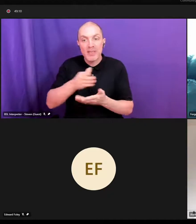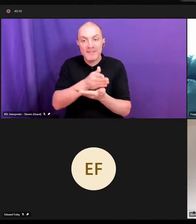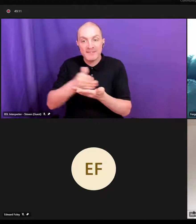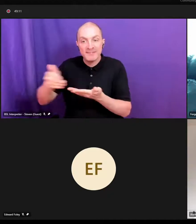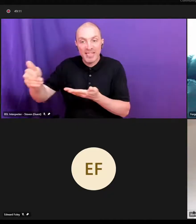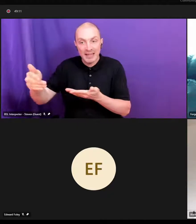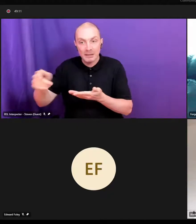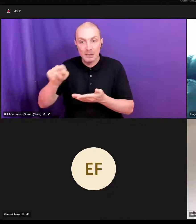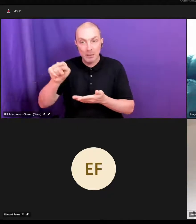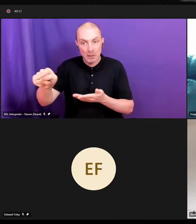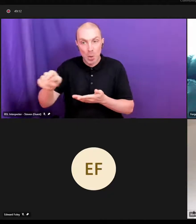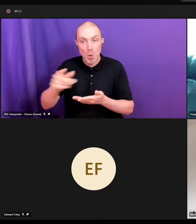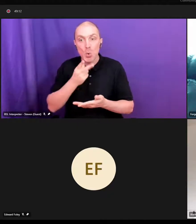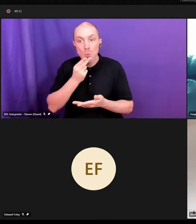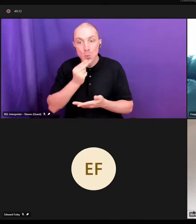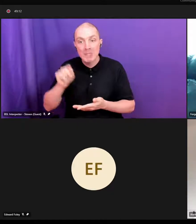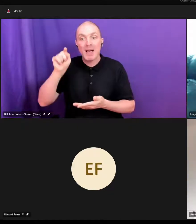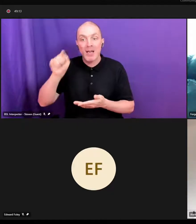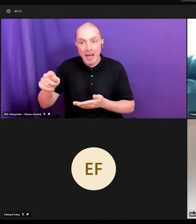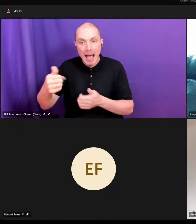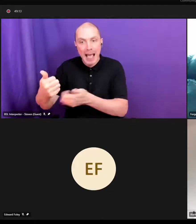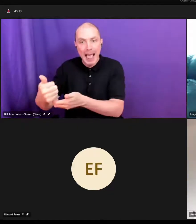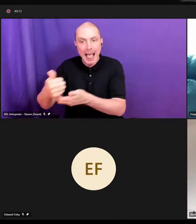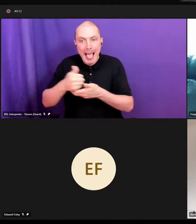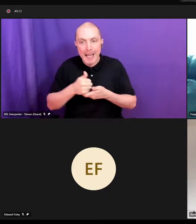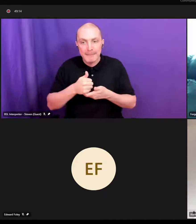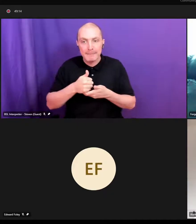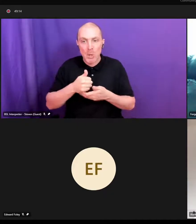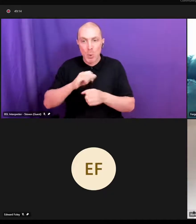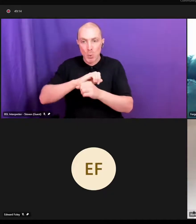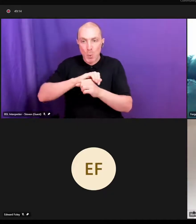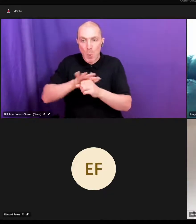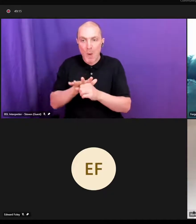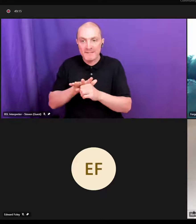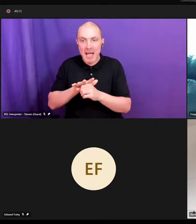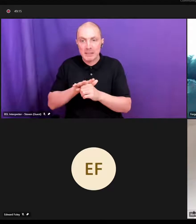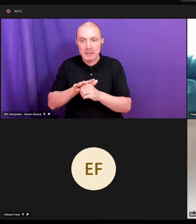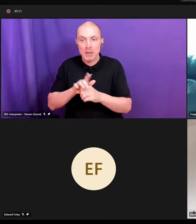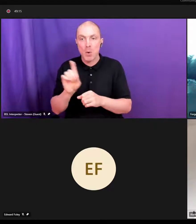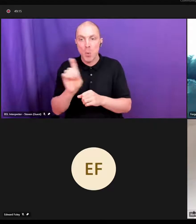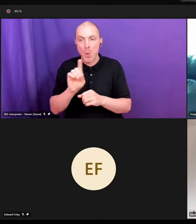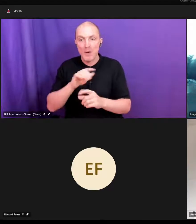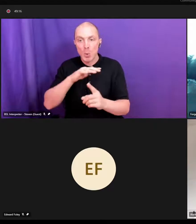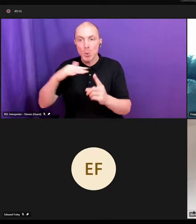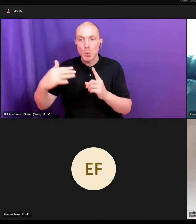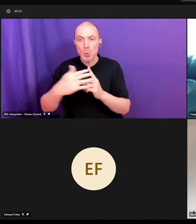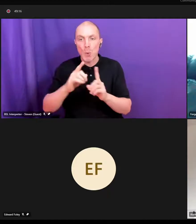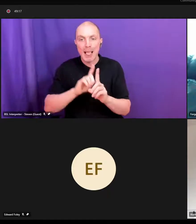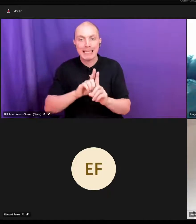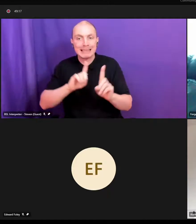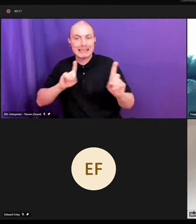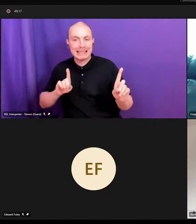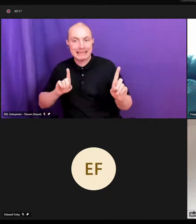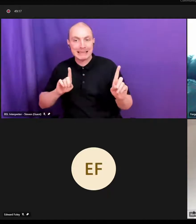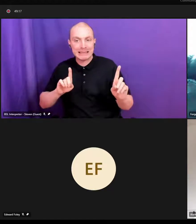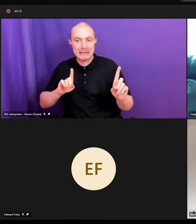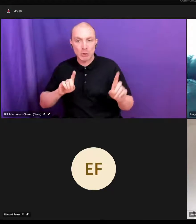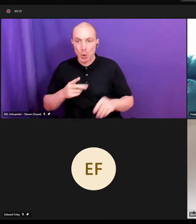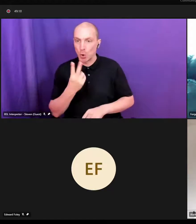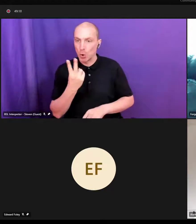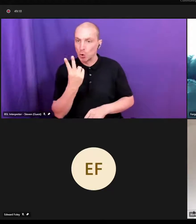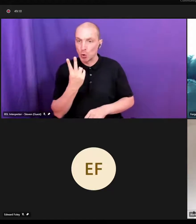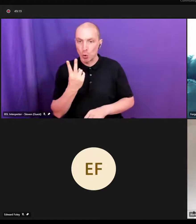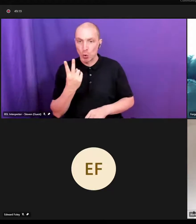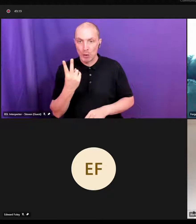therefore just ask, what is the current plan for those vehicles that are sitting idle? And can I just make